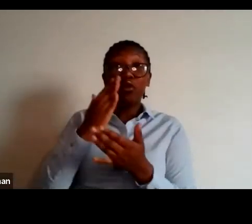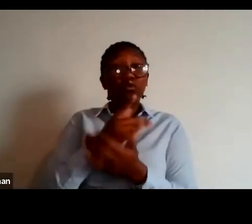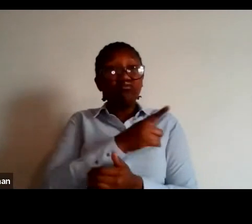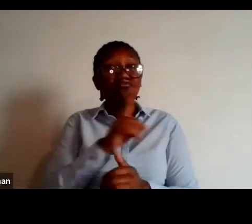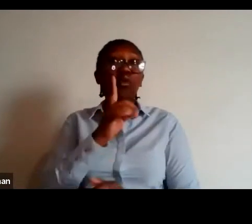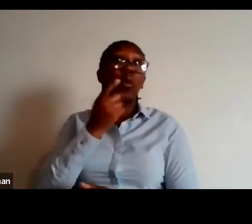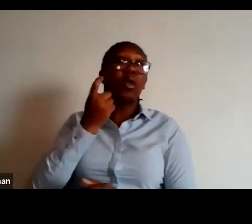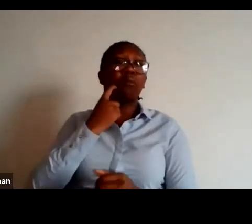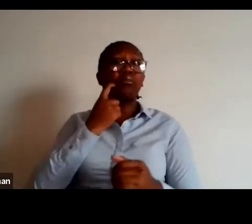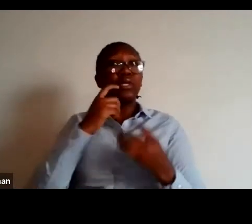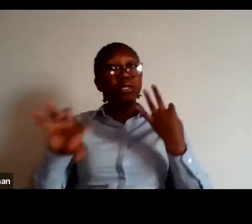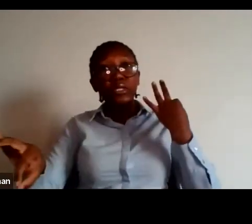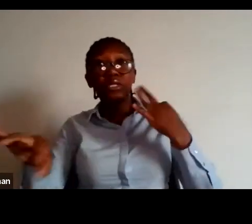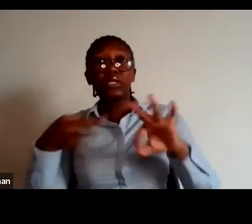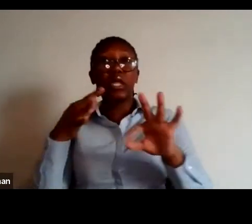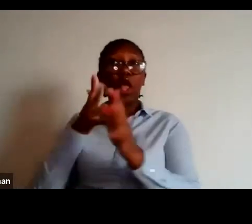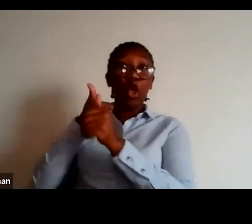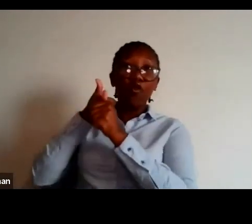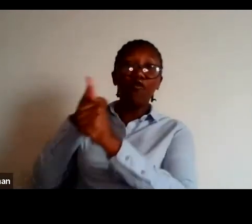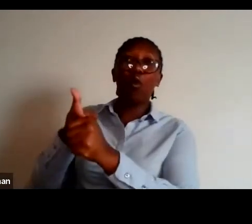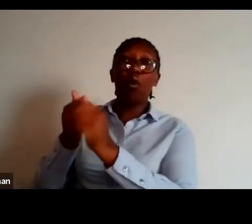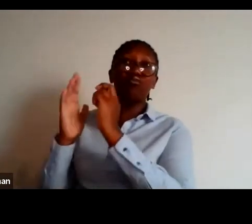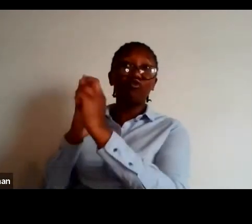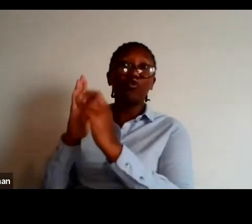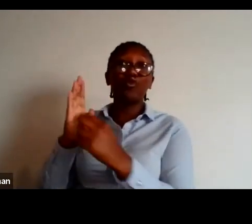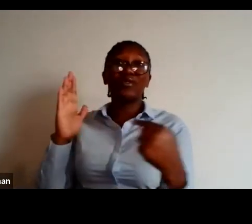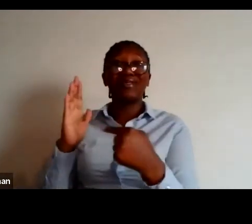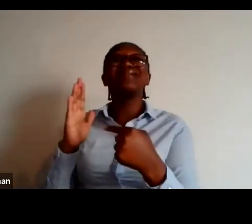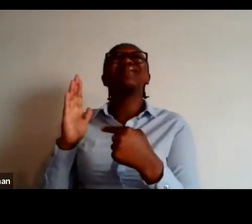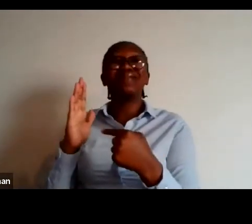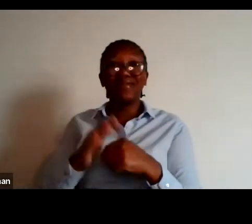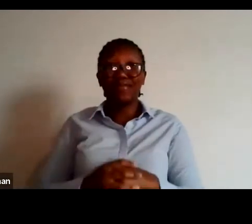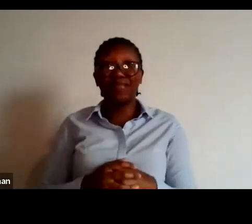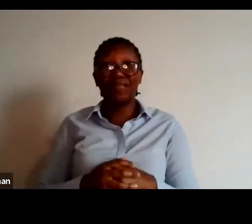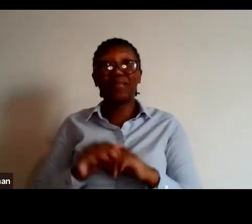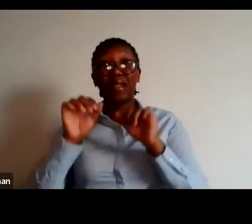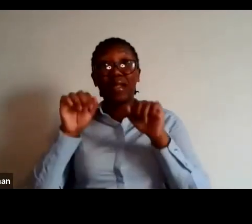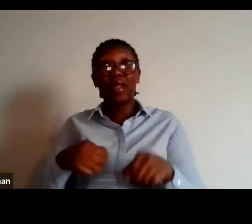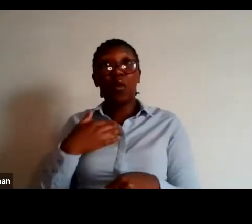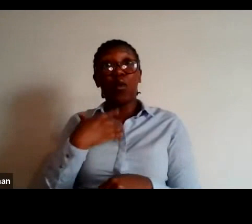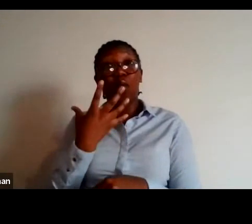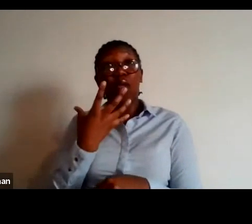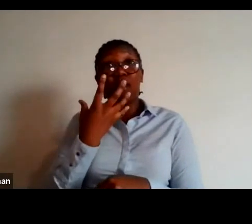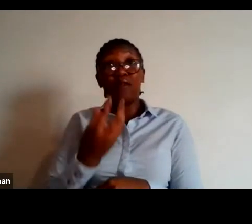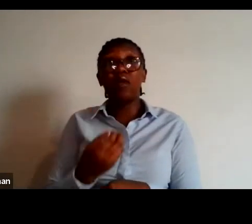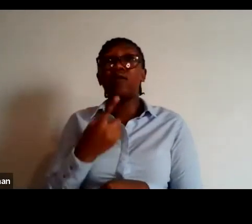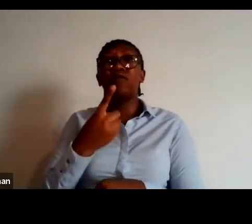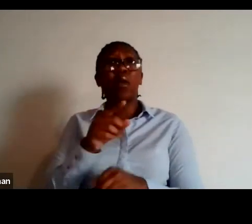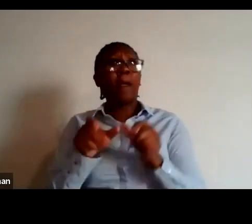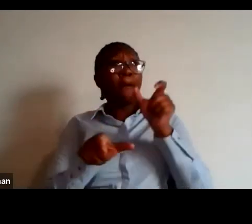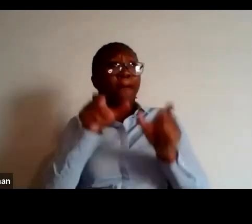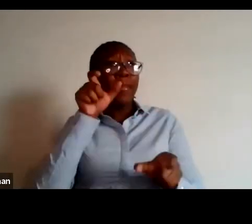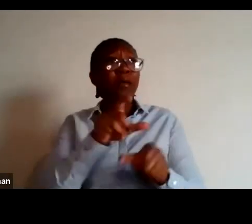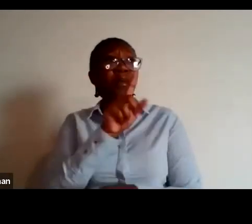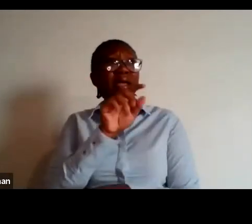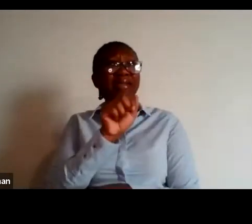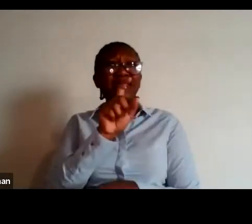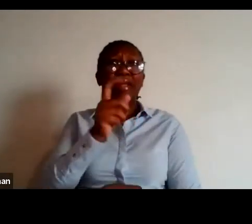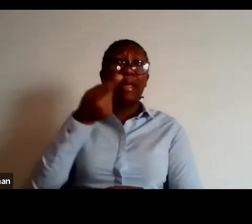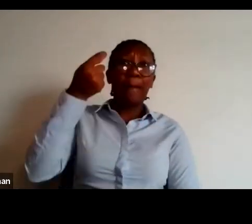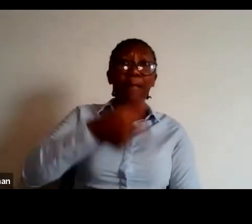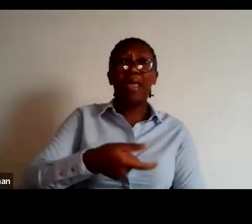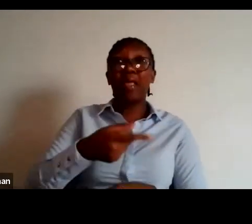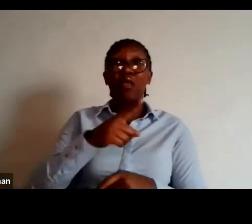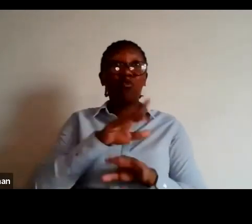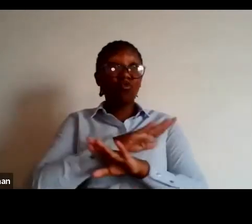and traders to comply with their obligation. We continue to detect taxpayers and traders who do not